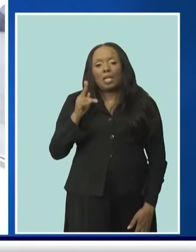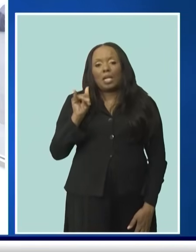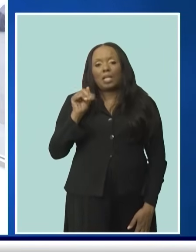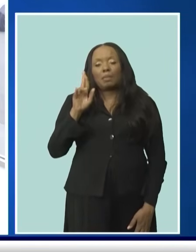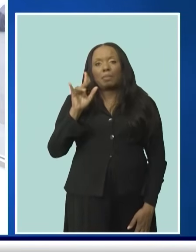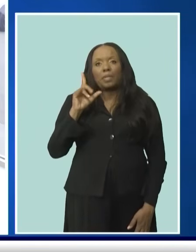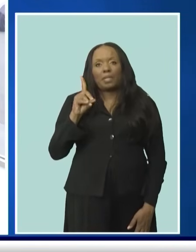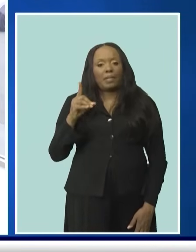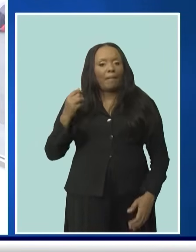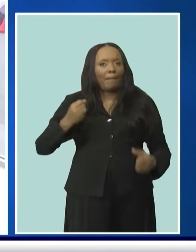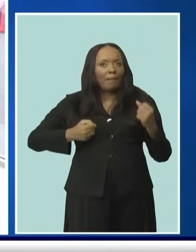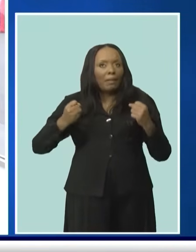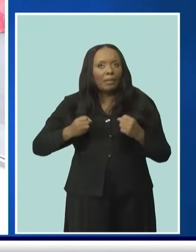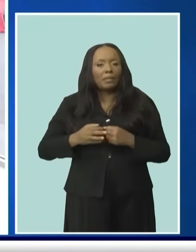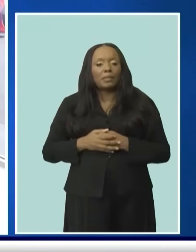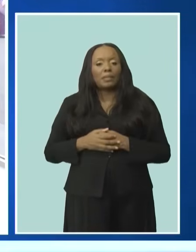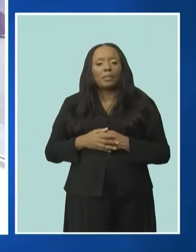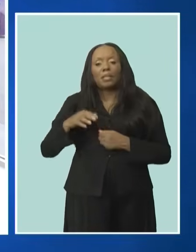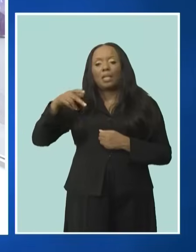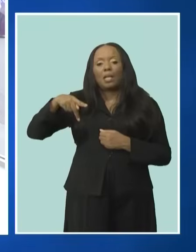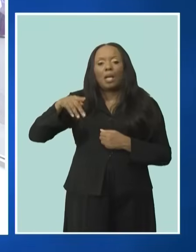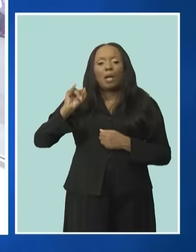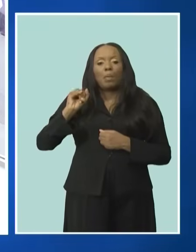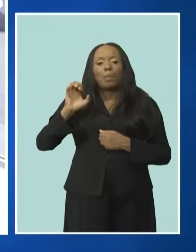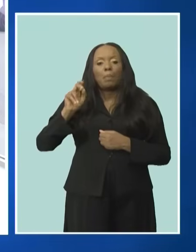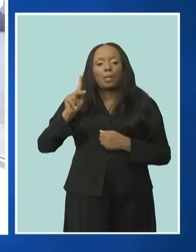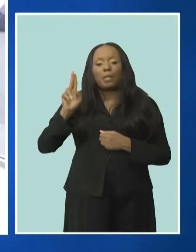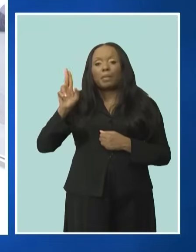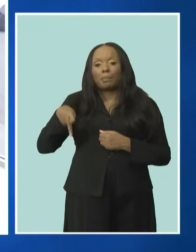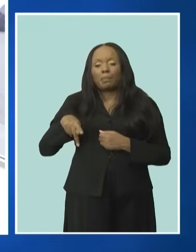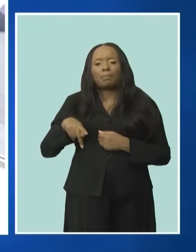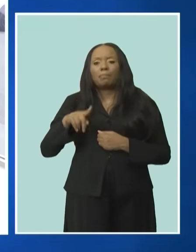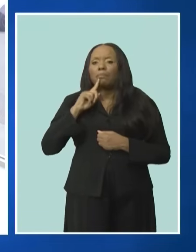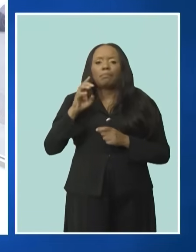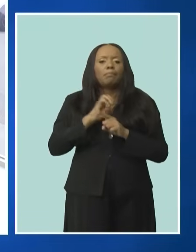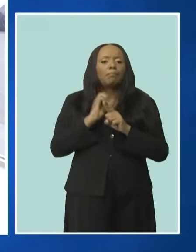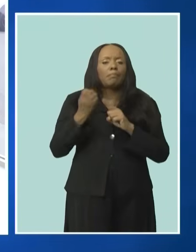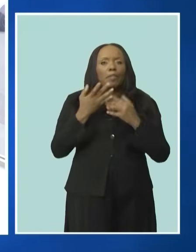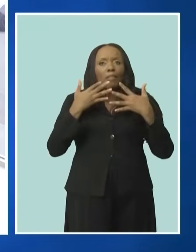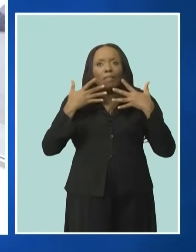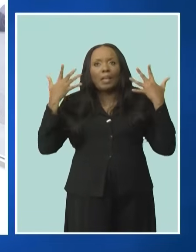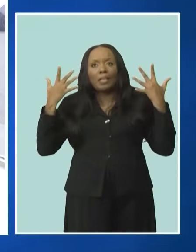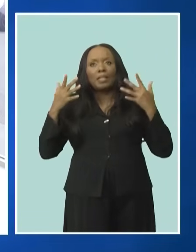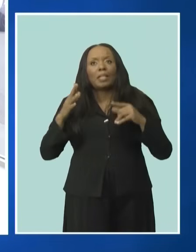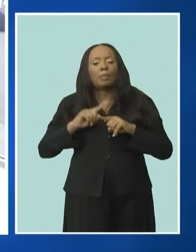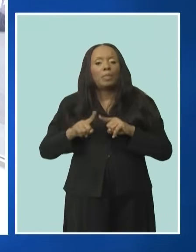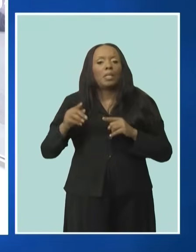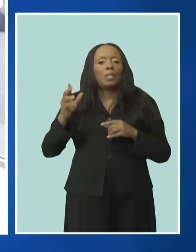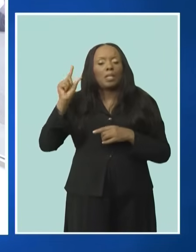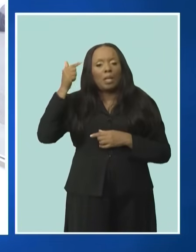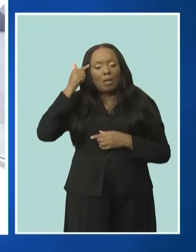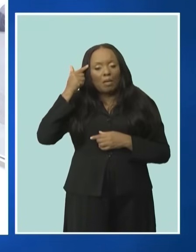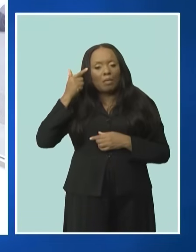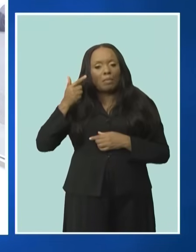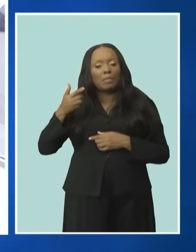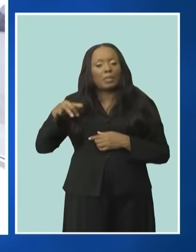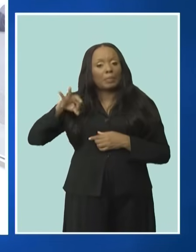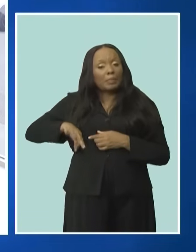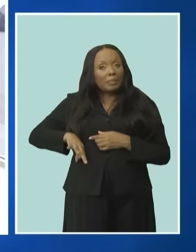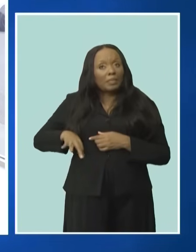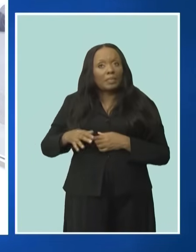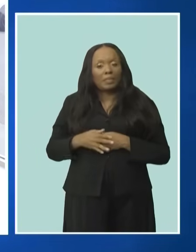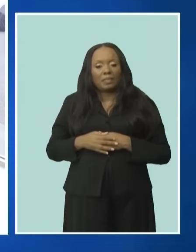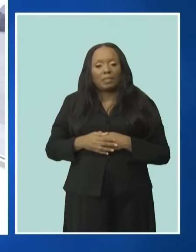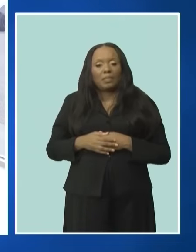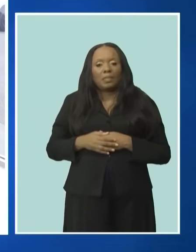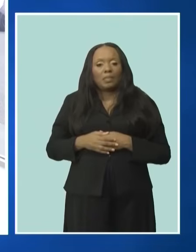pickups, is that it not only are they environmentally friendly, not only do you get government incentives, but they have a